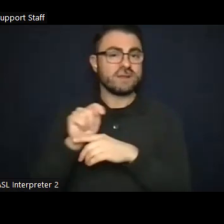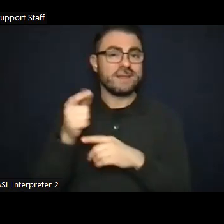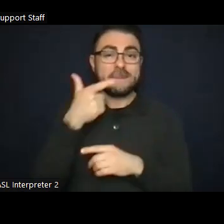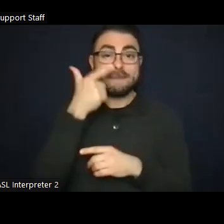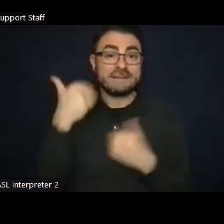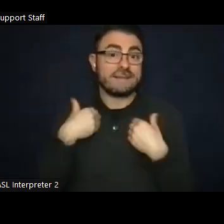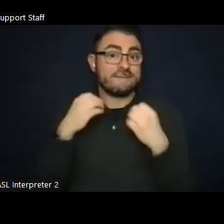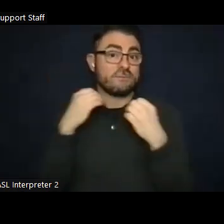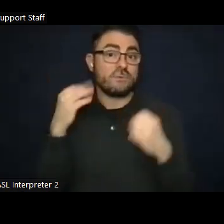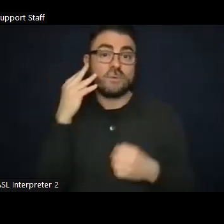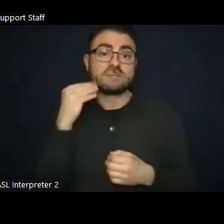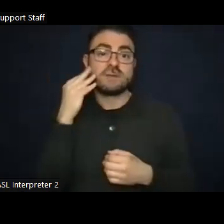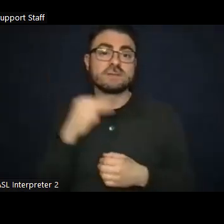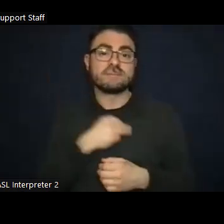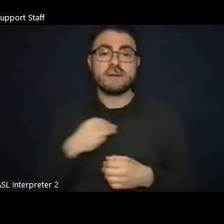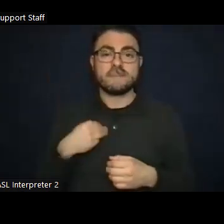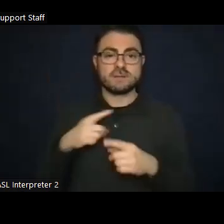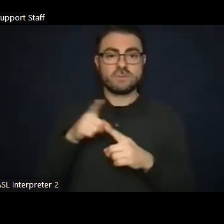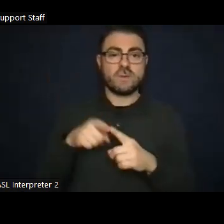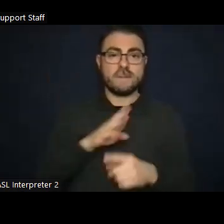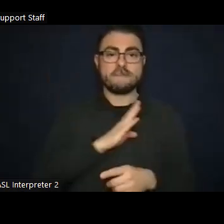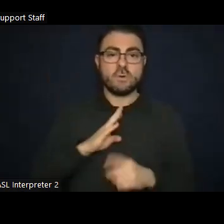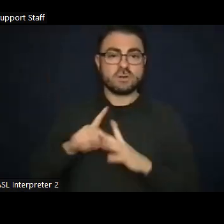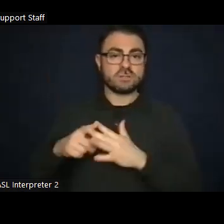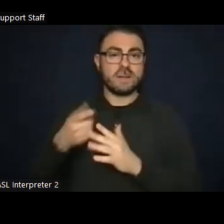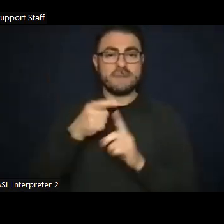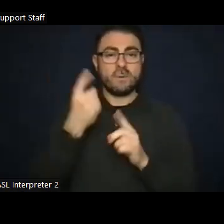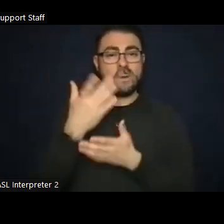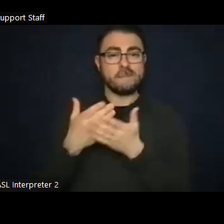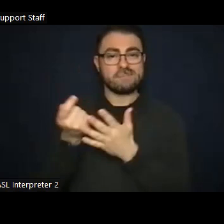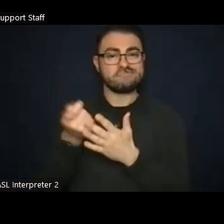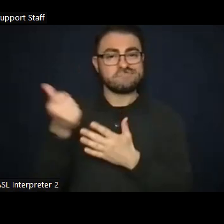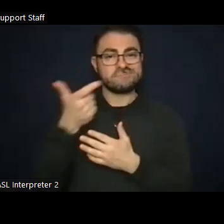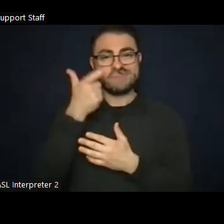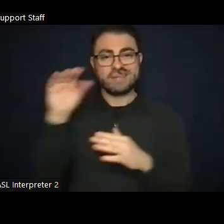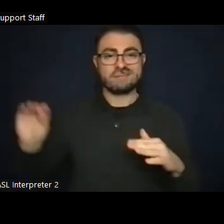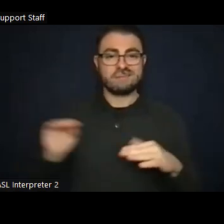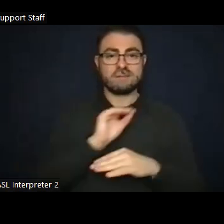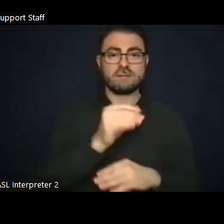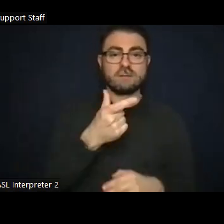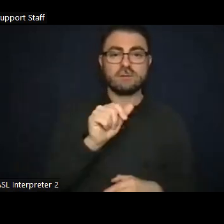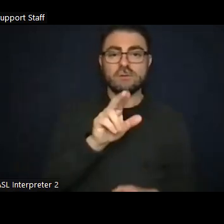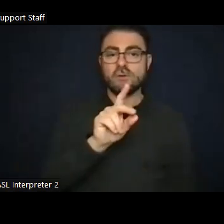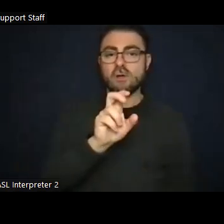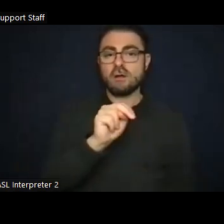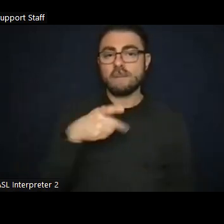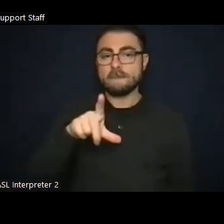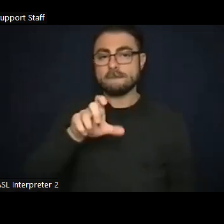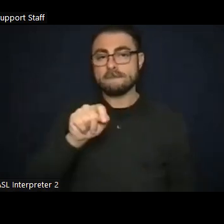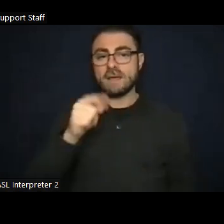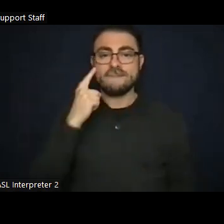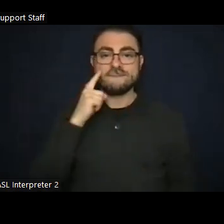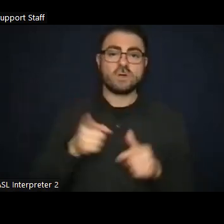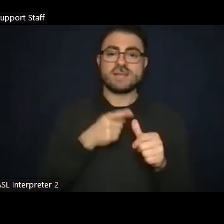experienced members when the board starts. There was a segment on that that got removed because it was being put into the garden plot on how to do the initial round of training